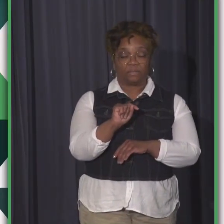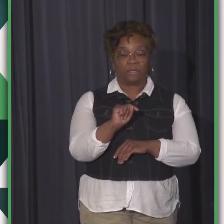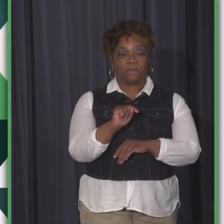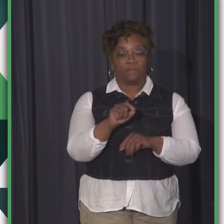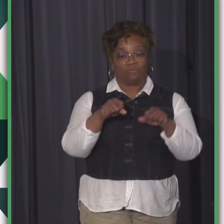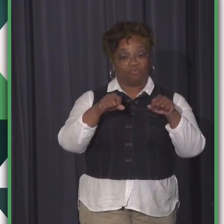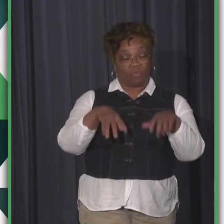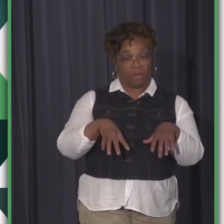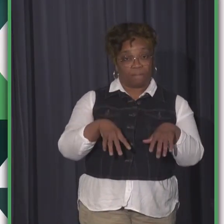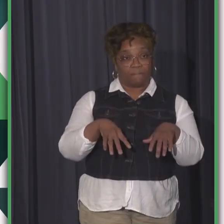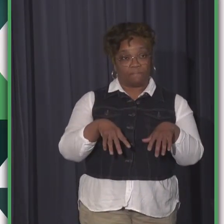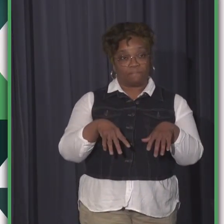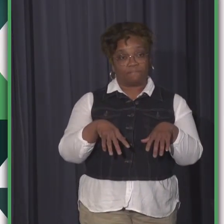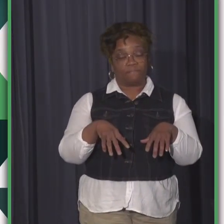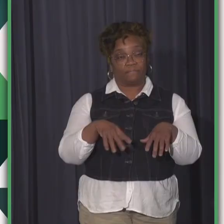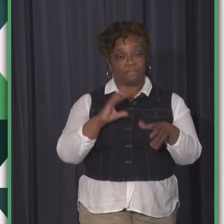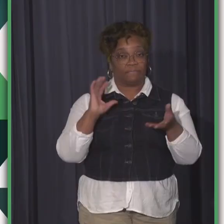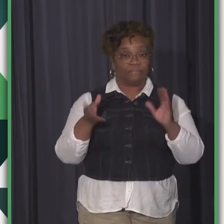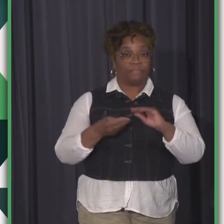we had a total of